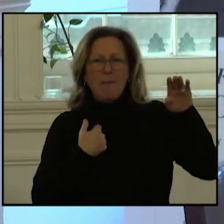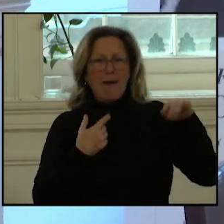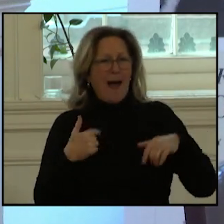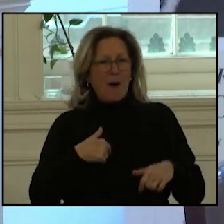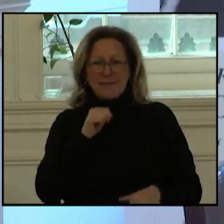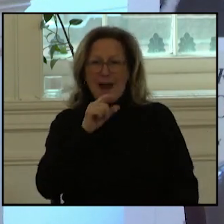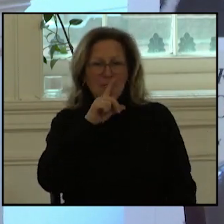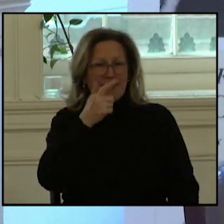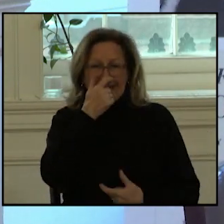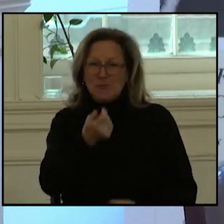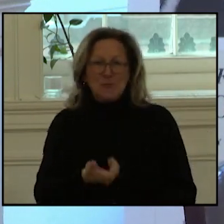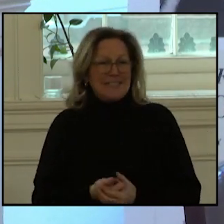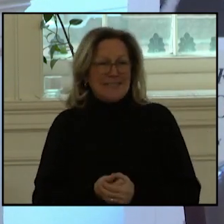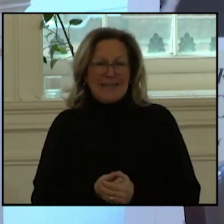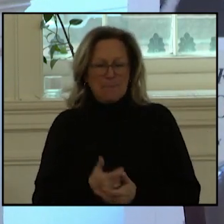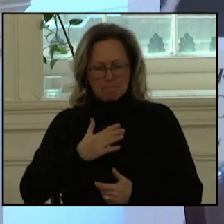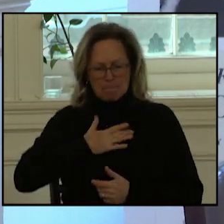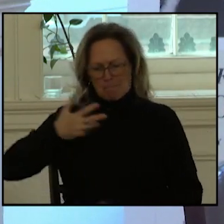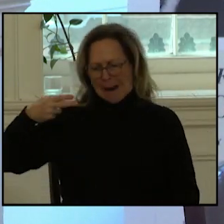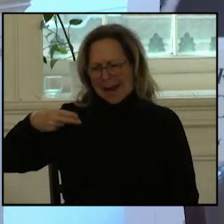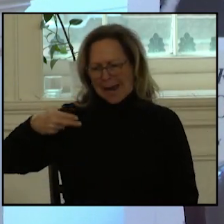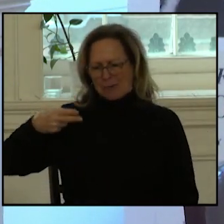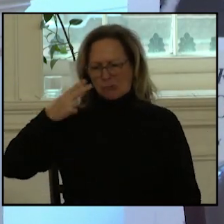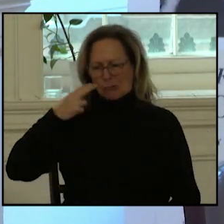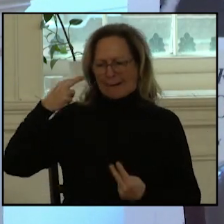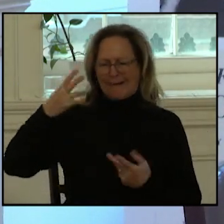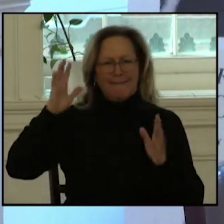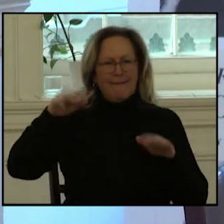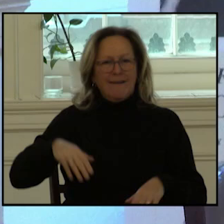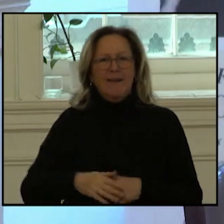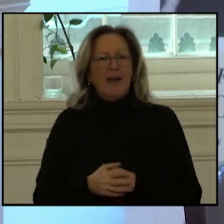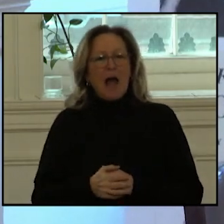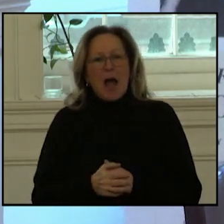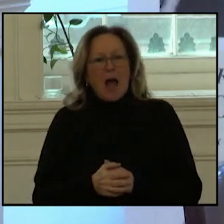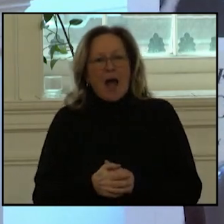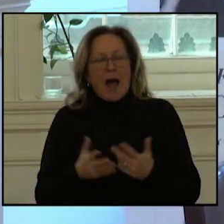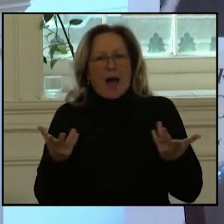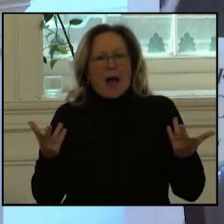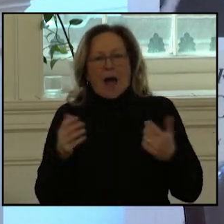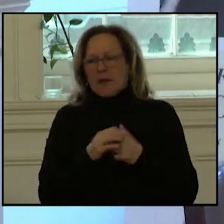in my history. You know,